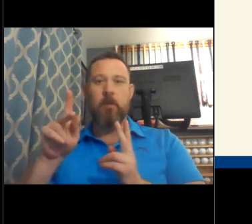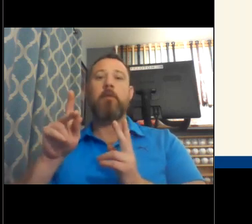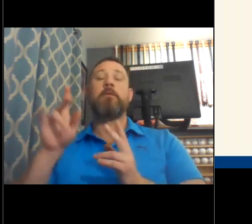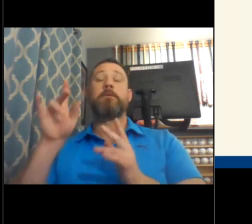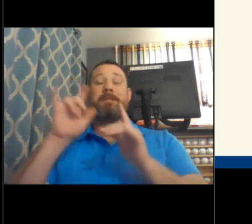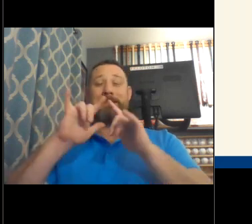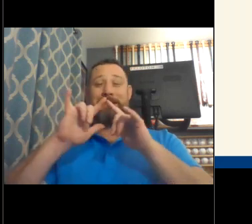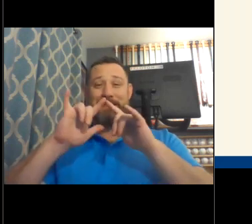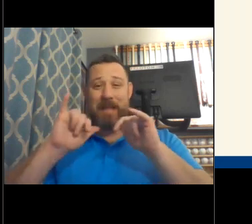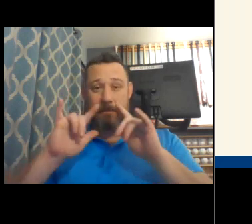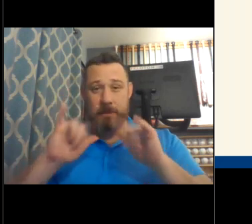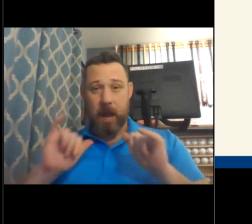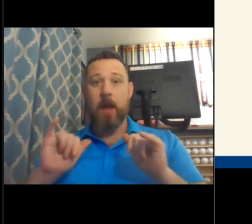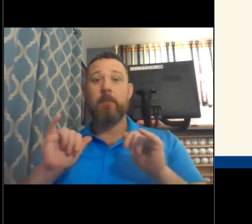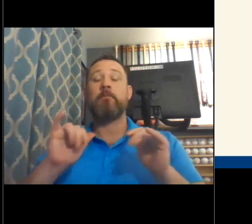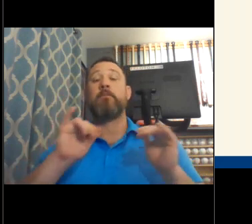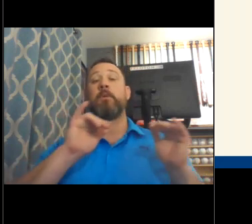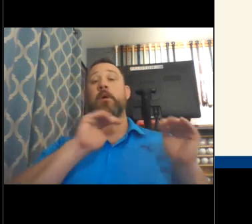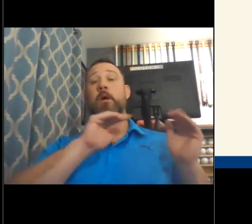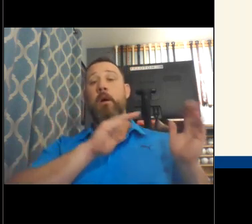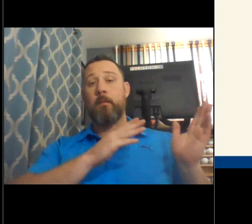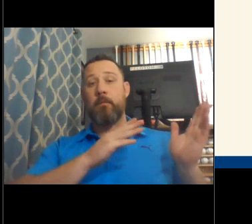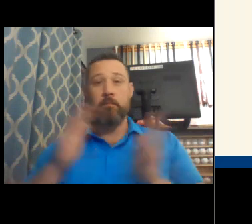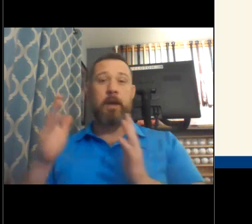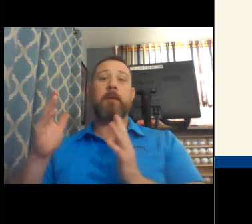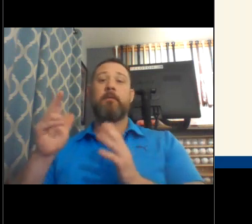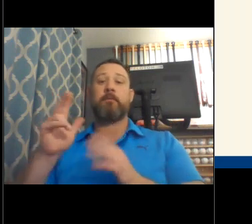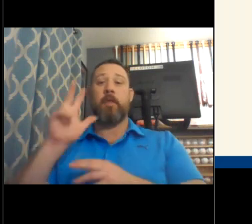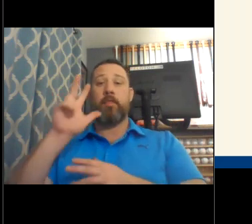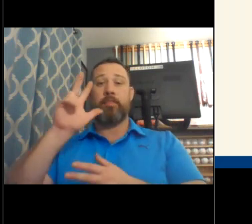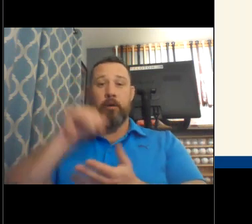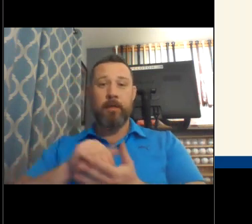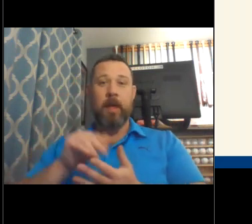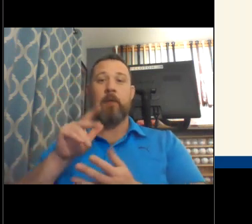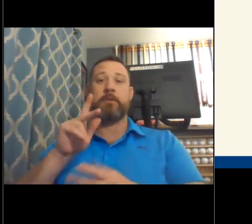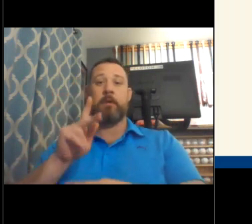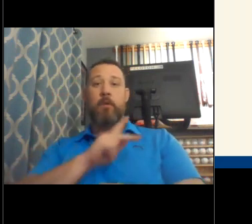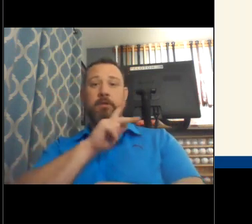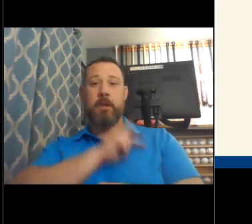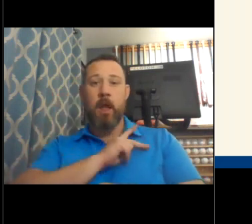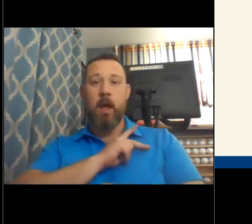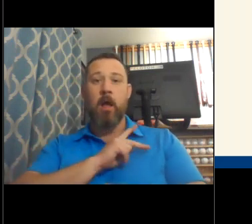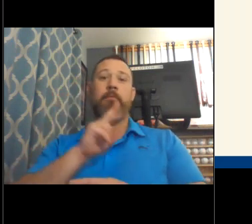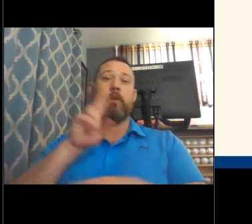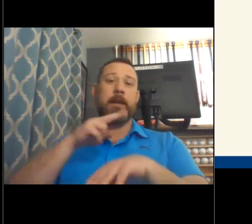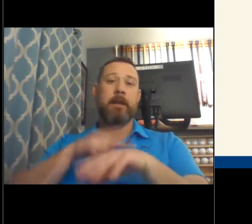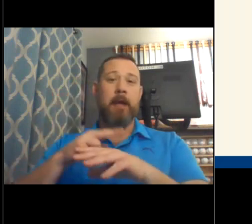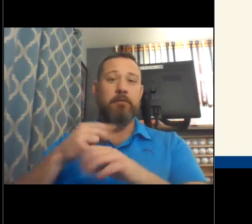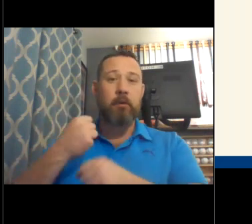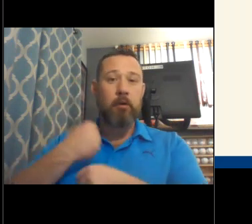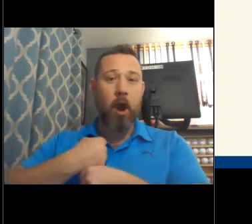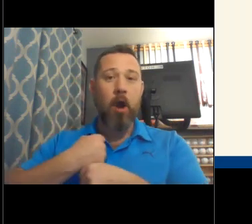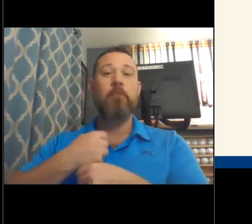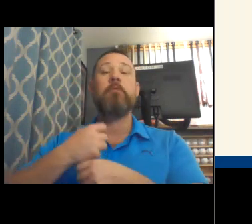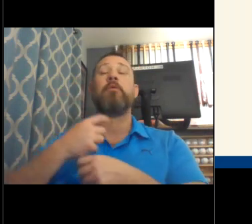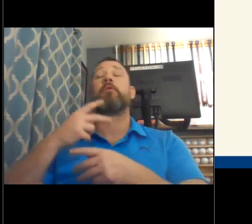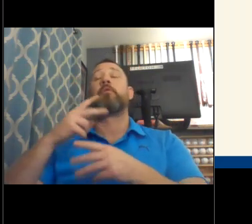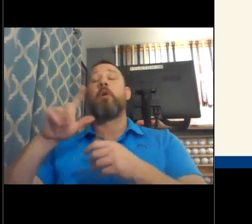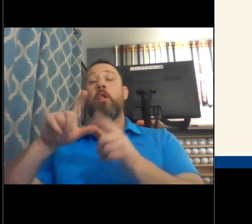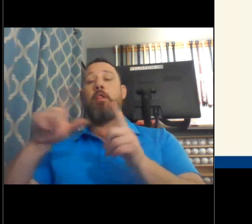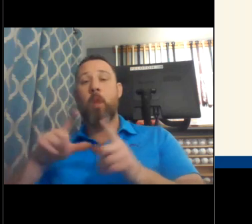simultaneously attempting to bring in, you know, close to 30,000 personnel between the National Guard, local first